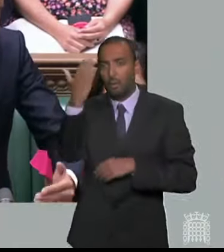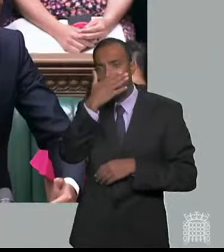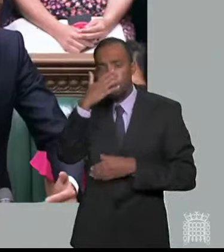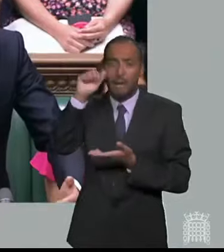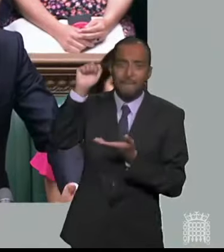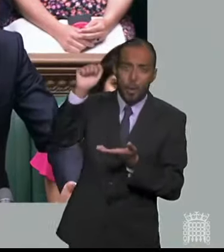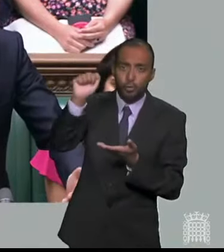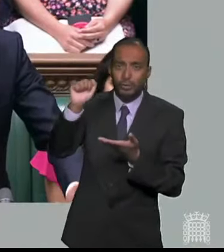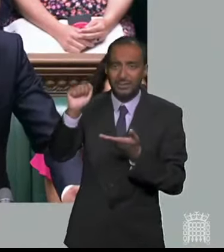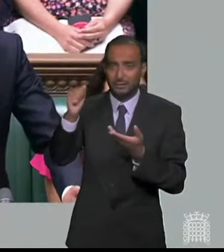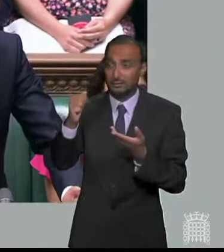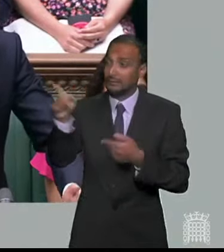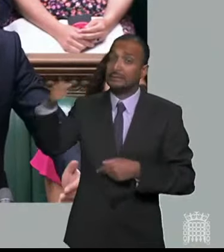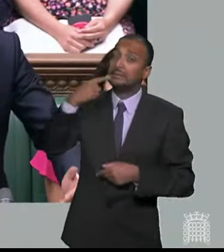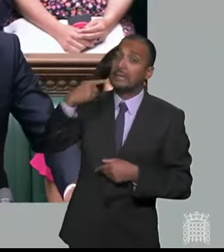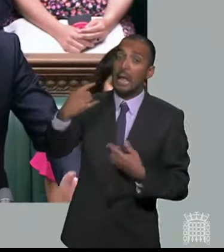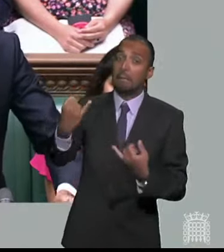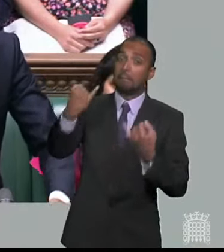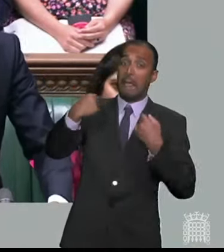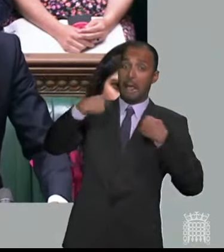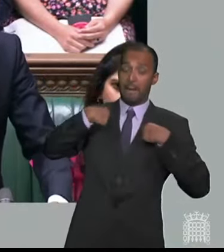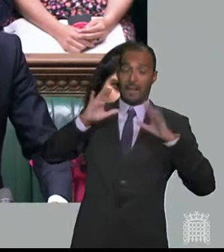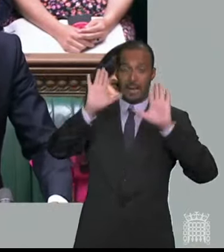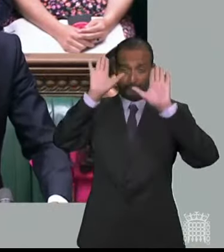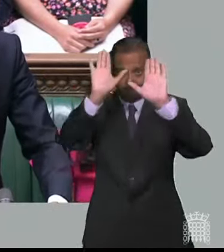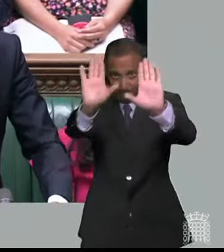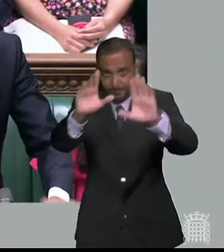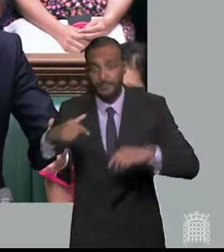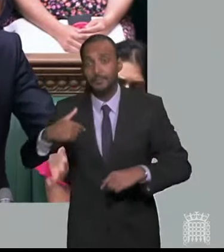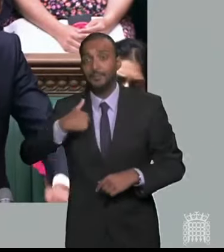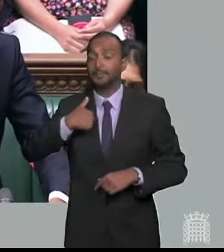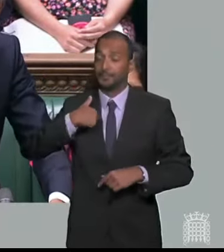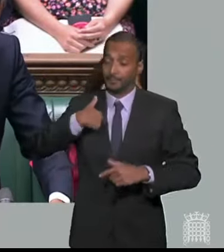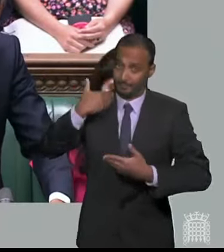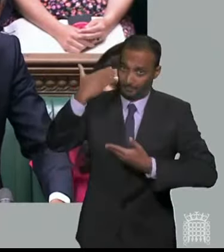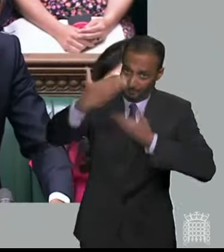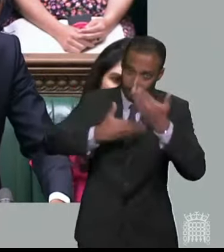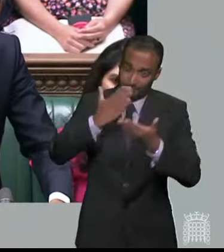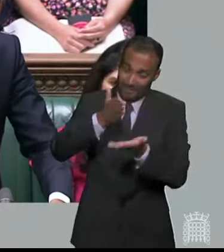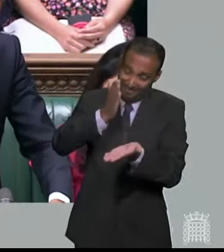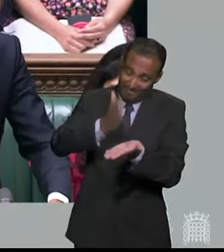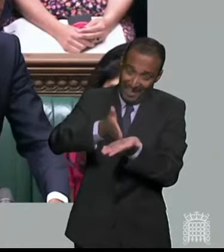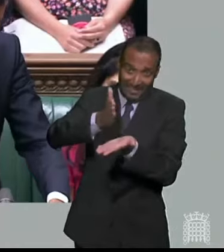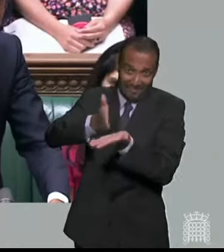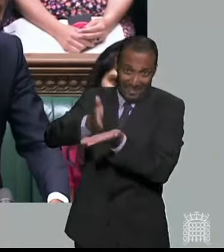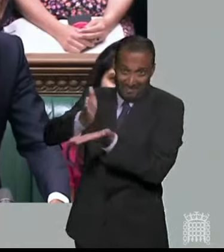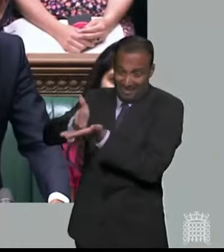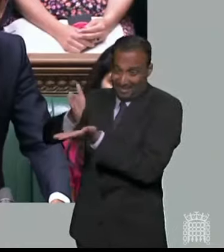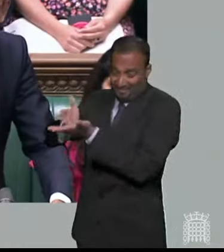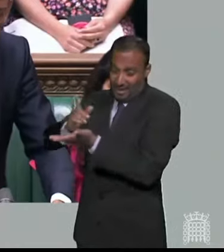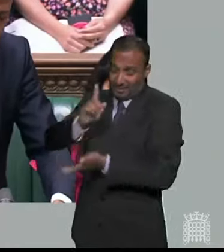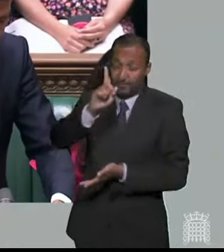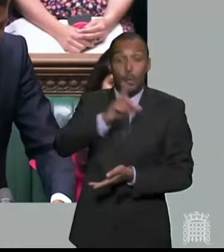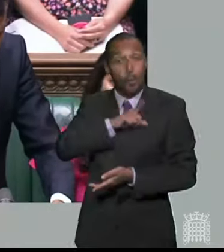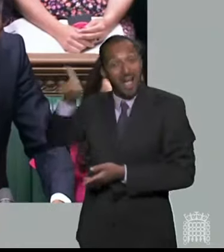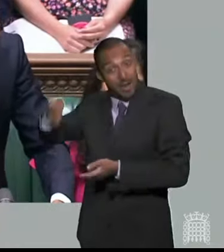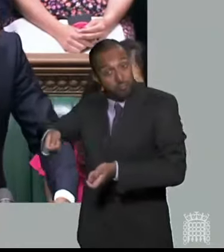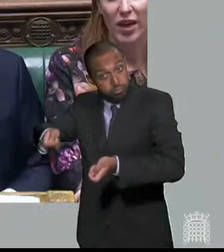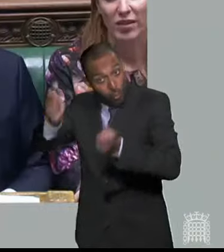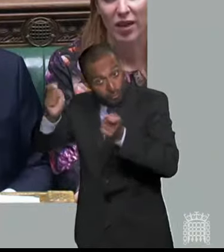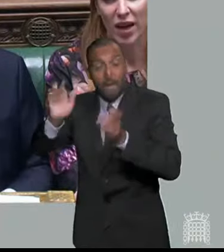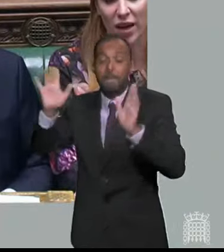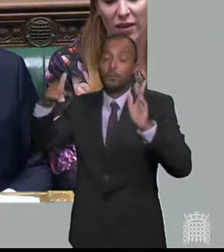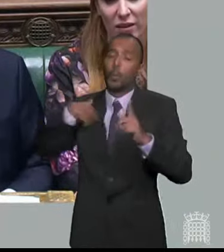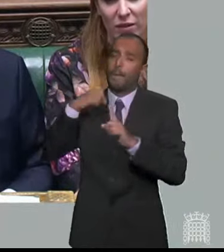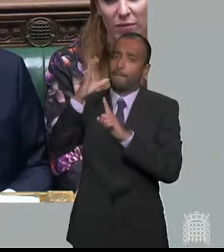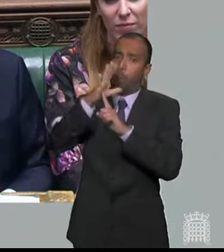let me just walk him through the facts of actually what that spending review did, because he brought it up. Well, no, he's brought it up, so presumably he would like to hear the